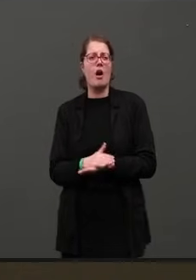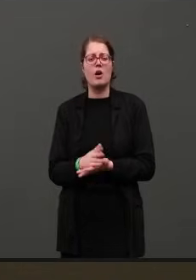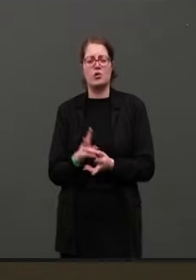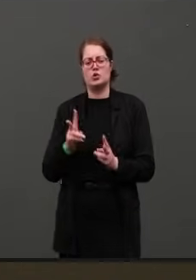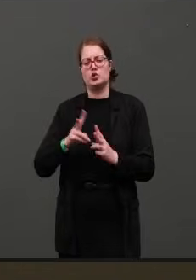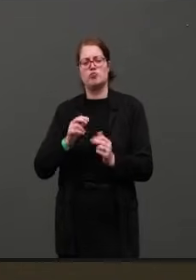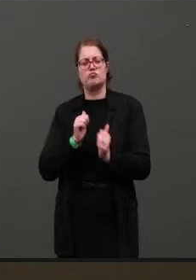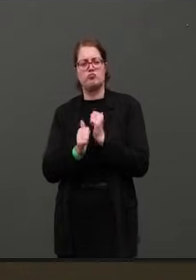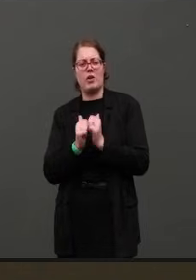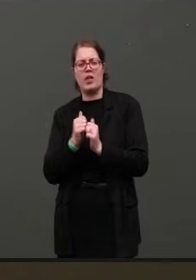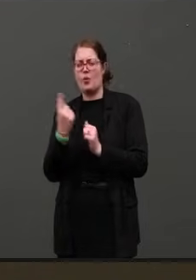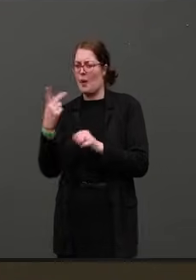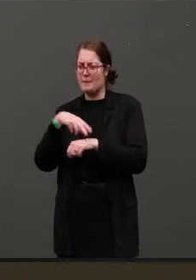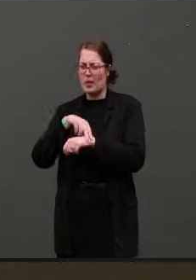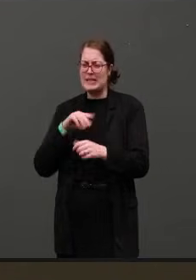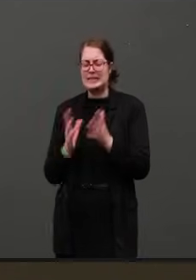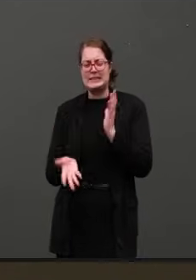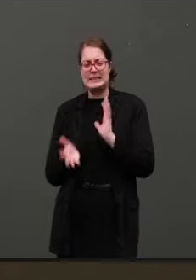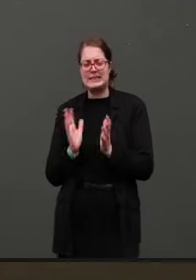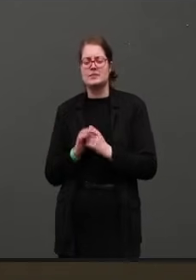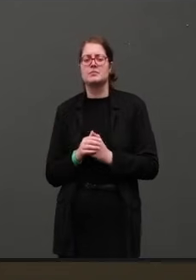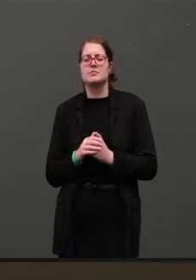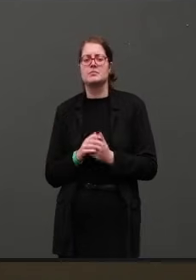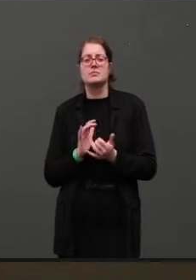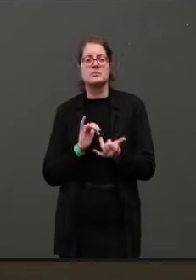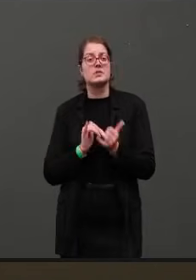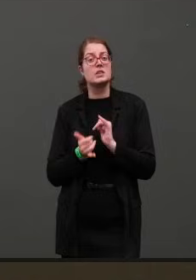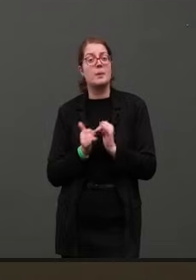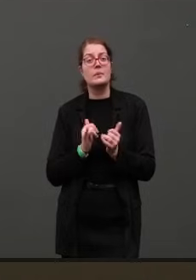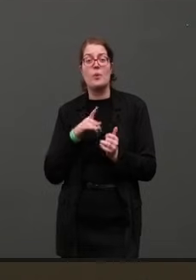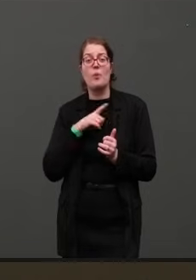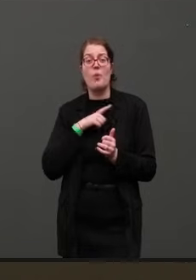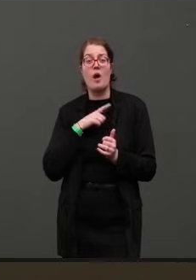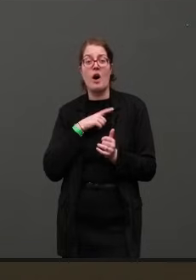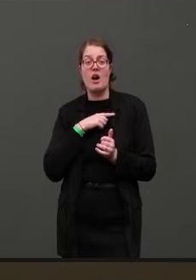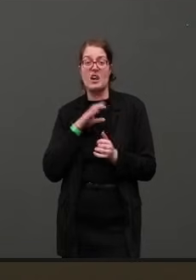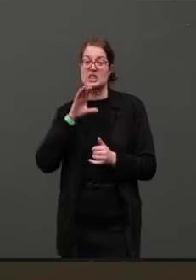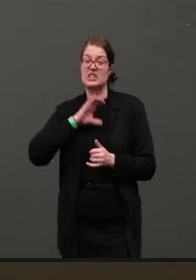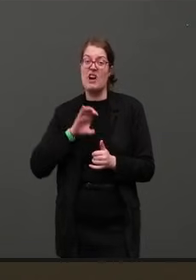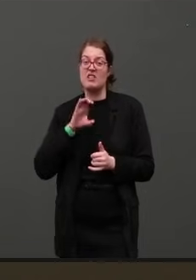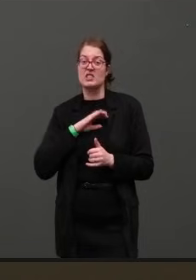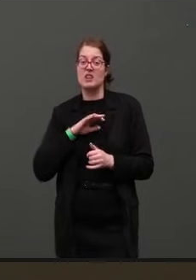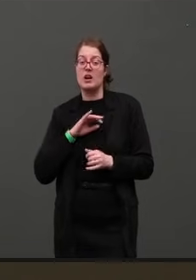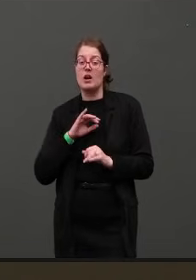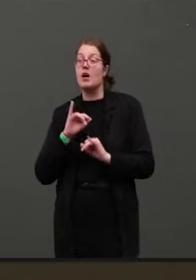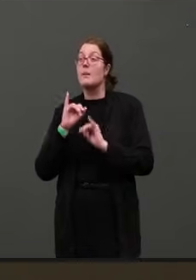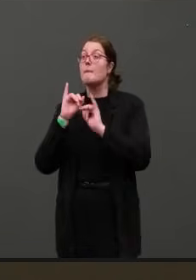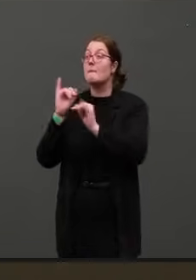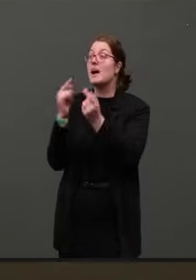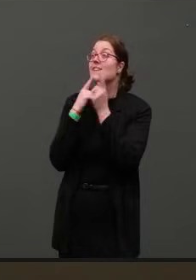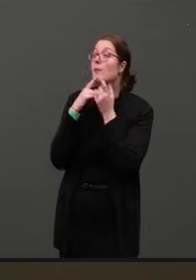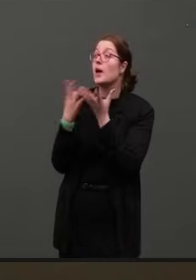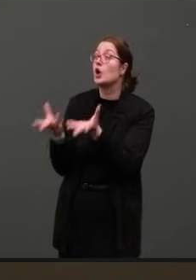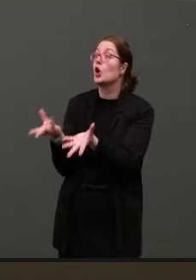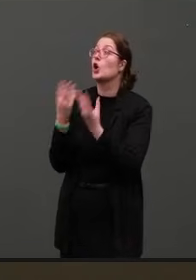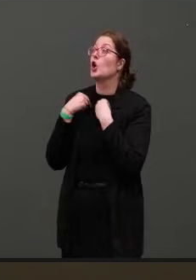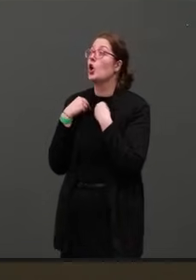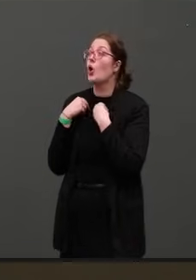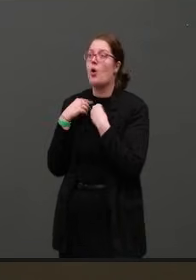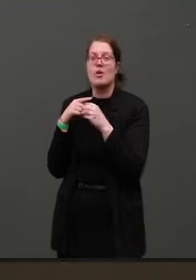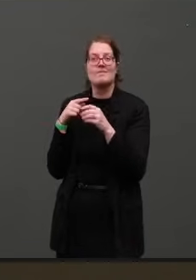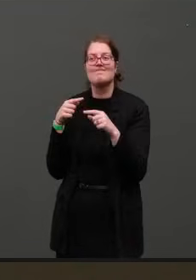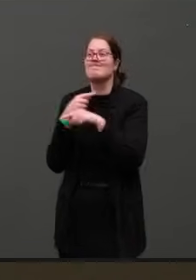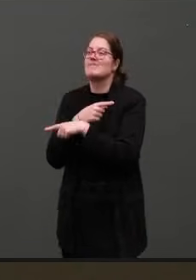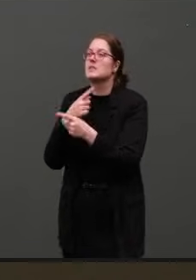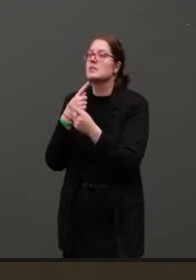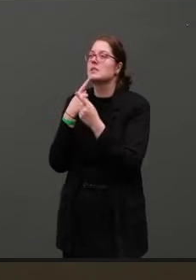cop. Sometimes it'll simply be because the character is acting on bad or incomplete information, or they're making wrong assumptions, such